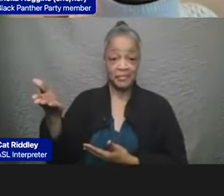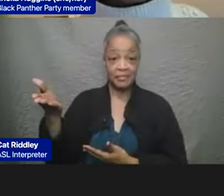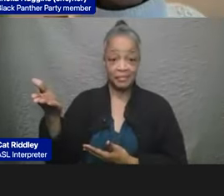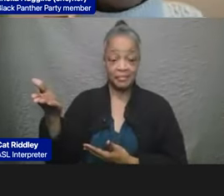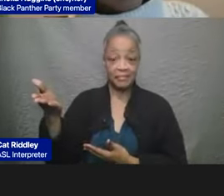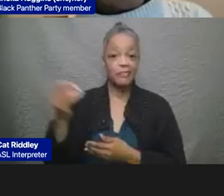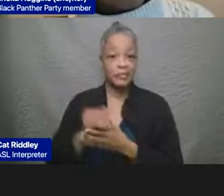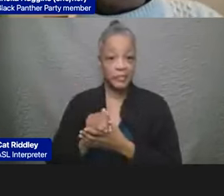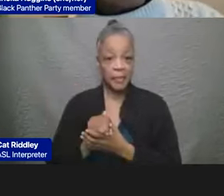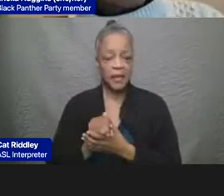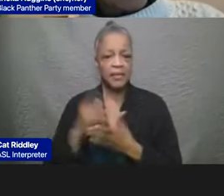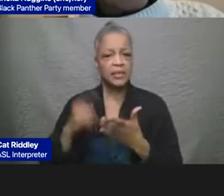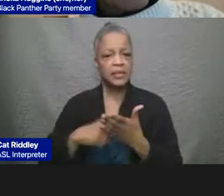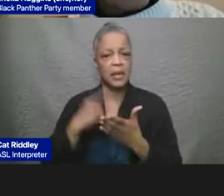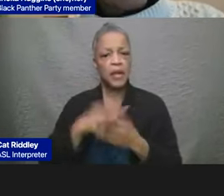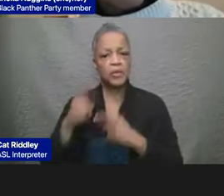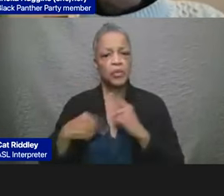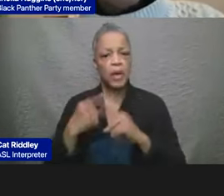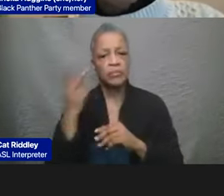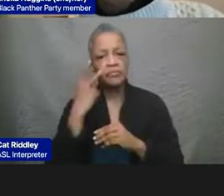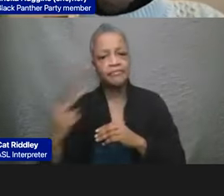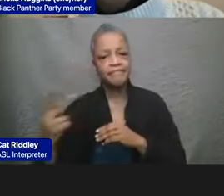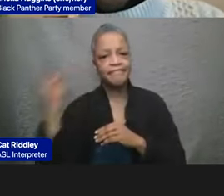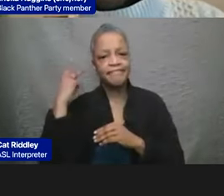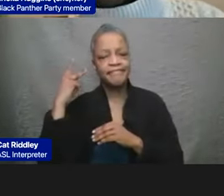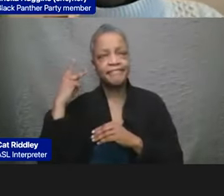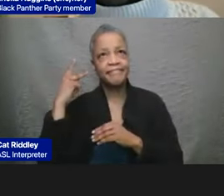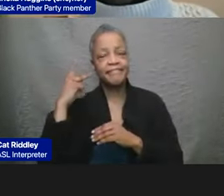I think that sometimes when we look back at history,